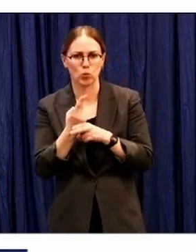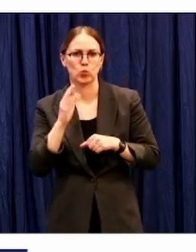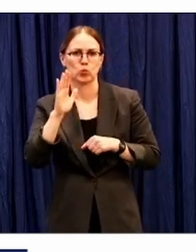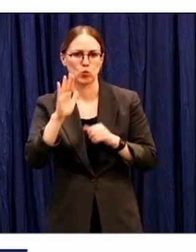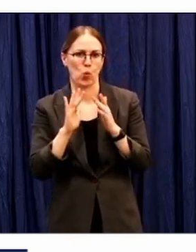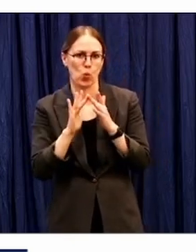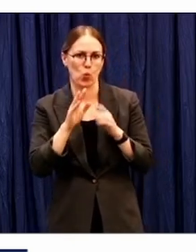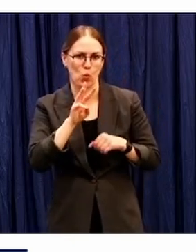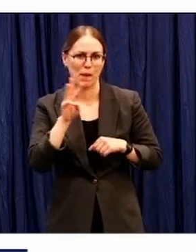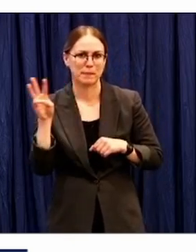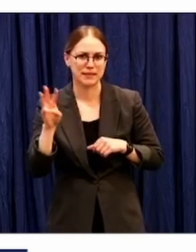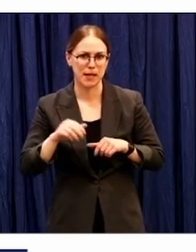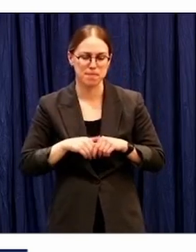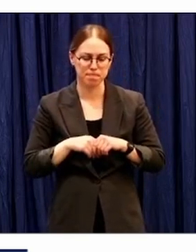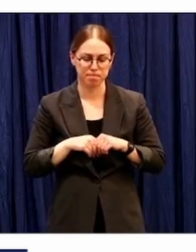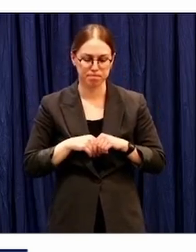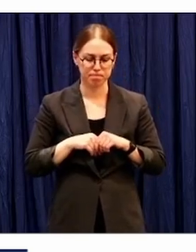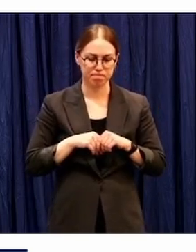the web.